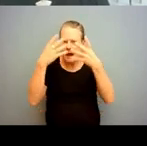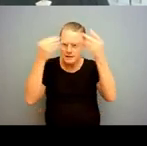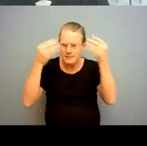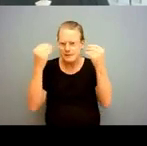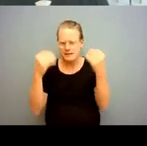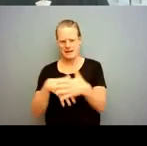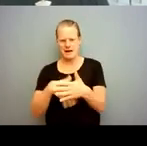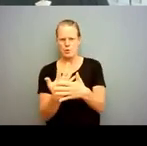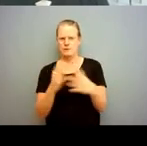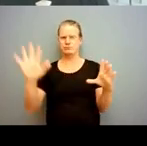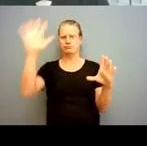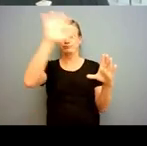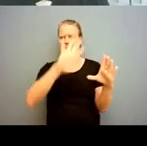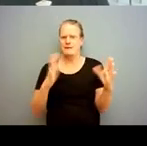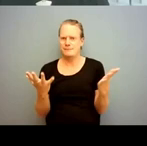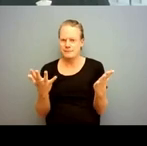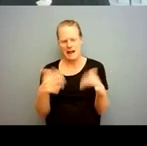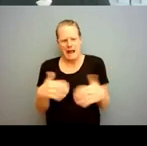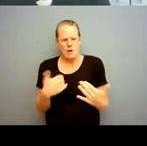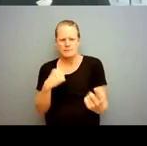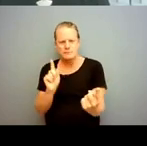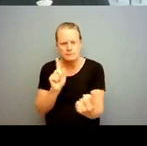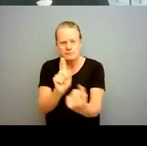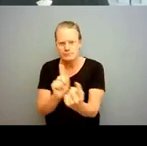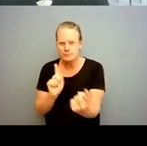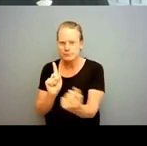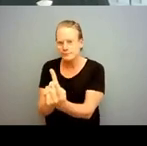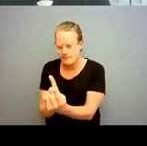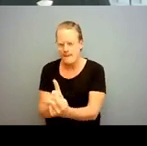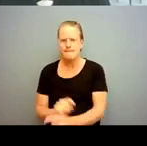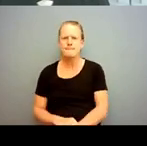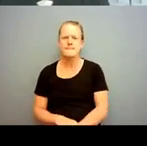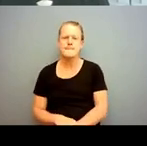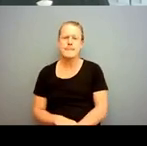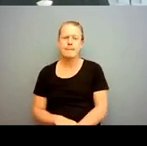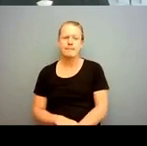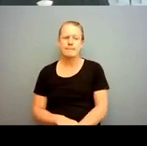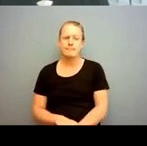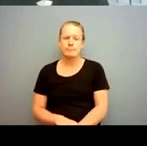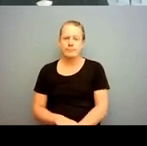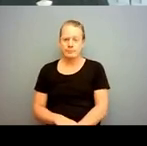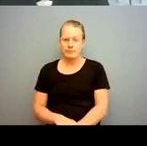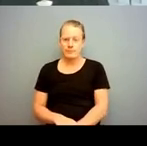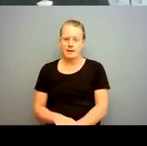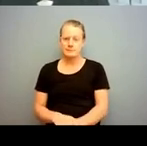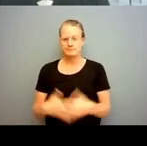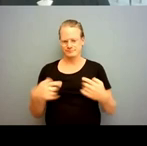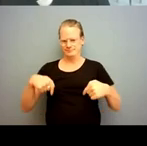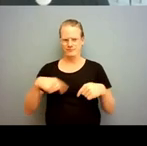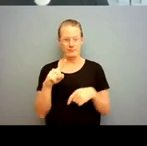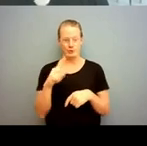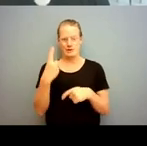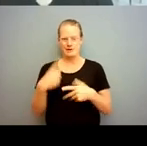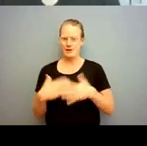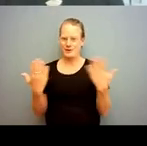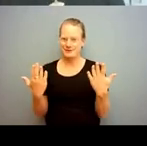in sparsely populated areas? And this first day of the two is human rights